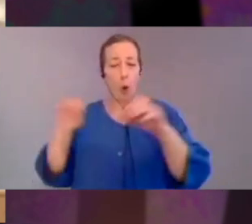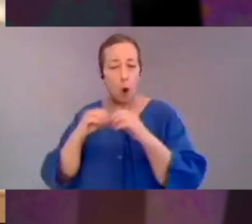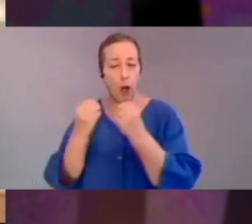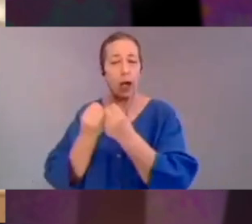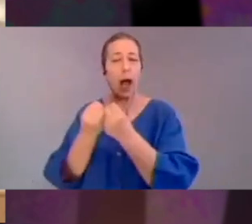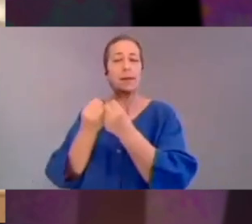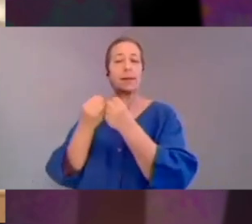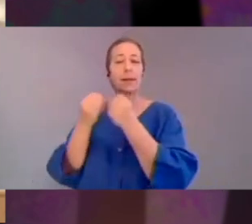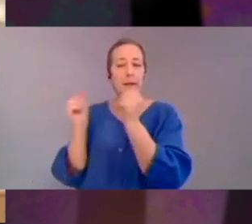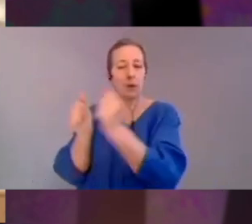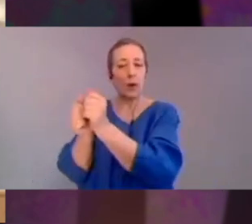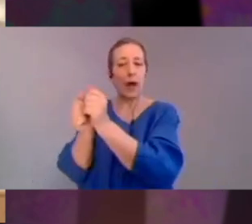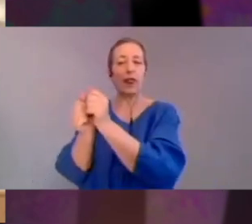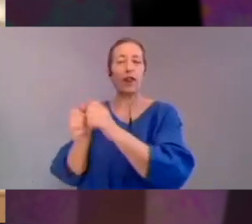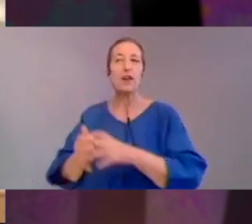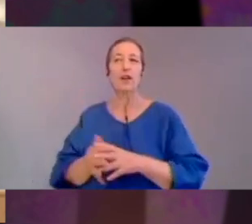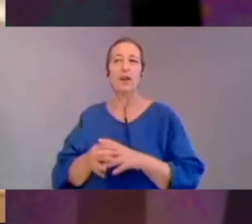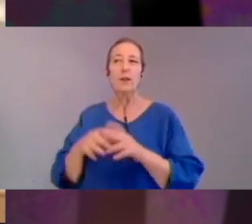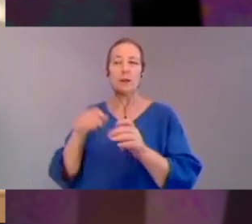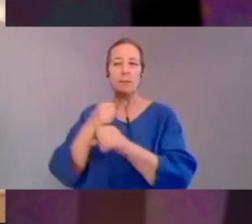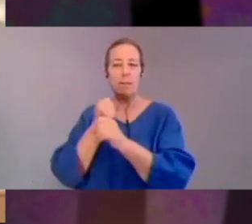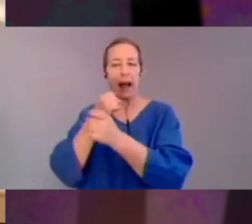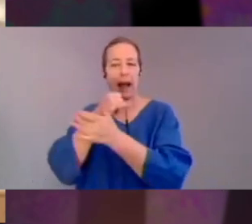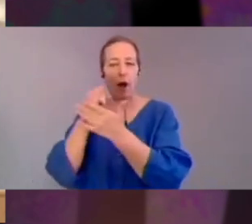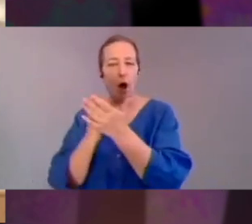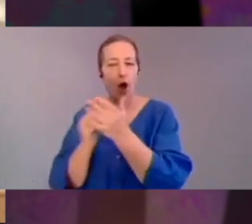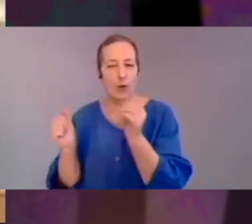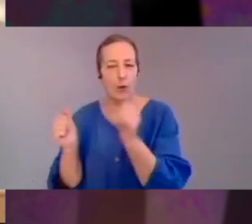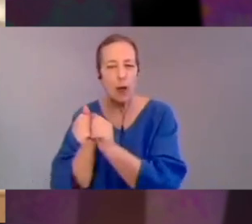One thing that I think is really beautiful about people who move